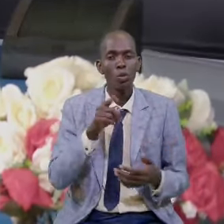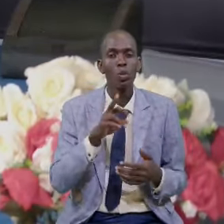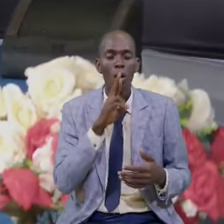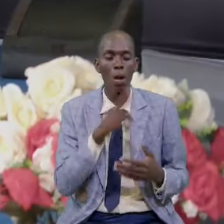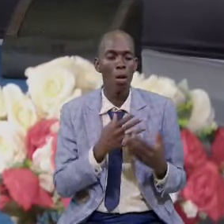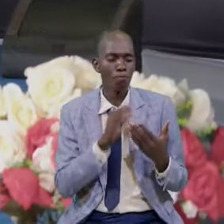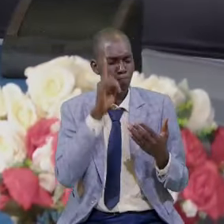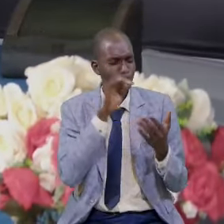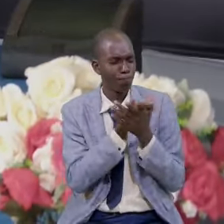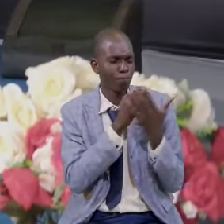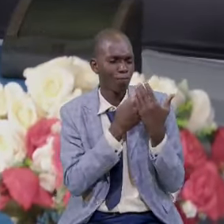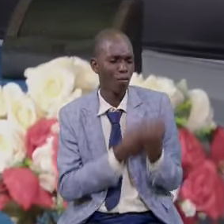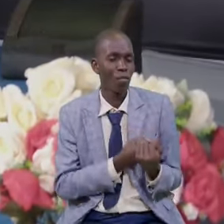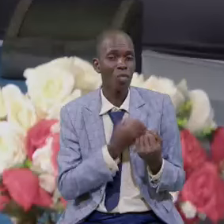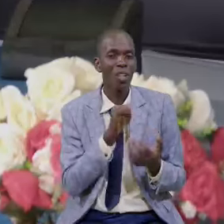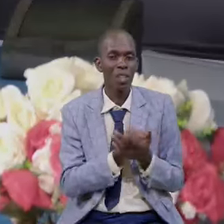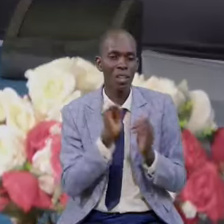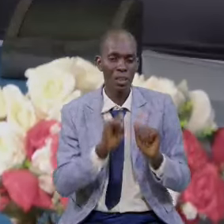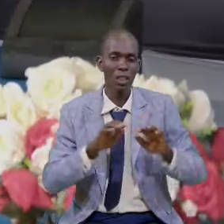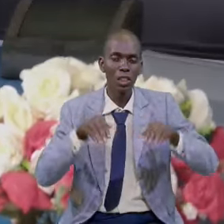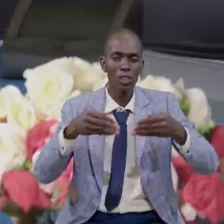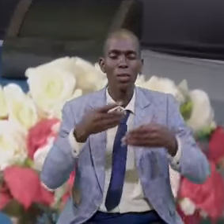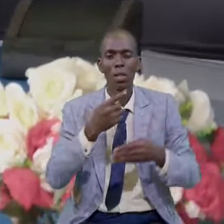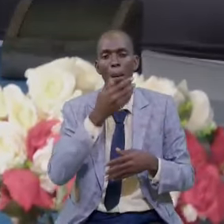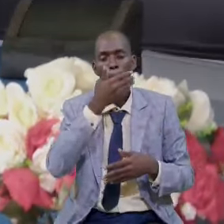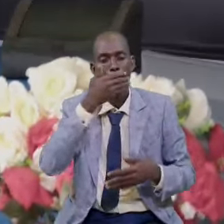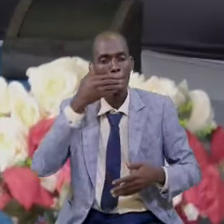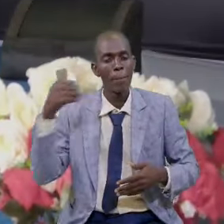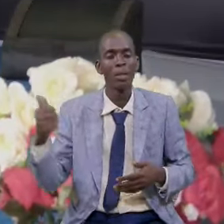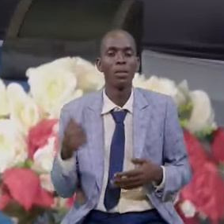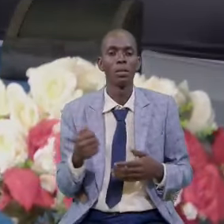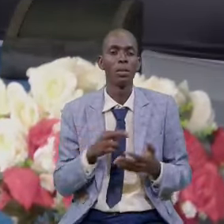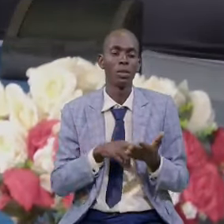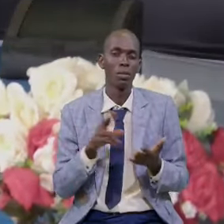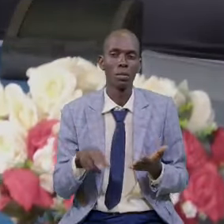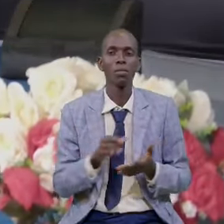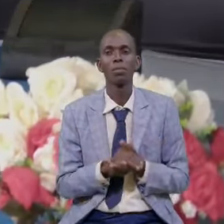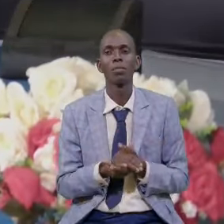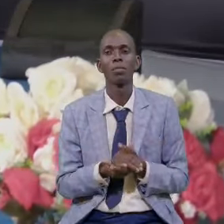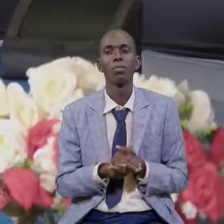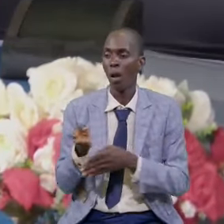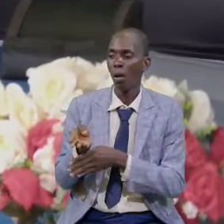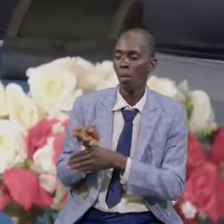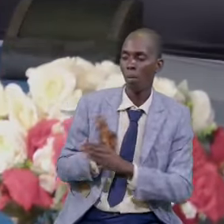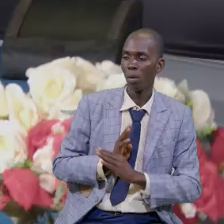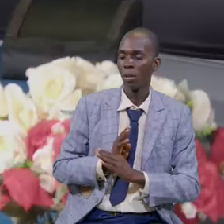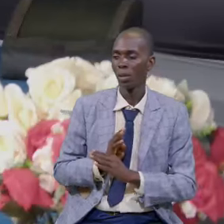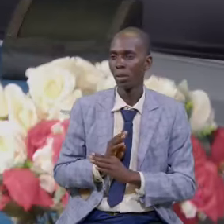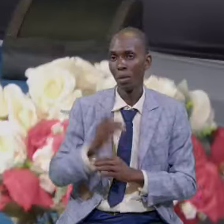the best results. Borrowed brain may not do it.